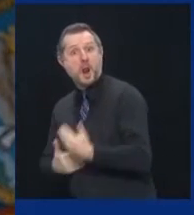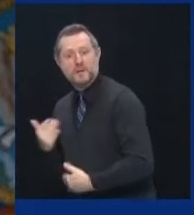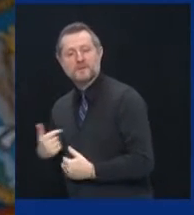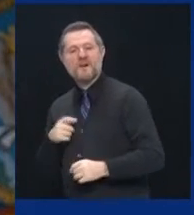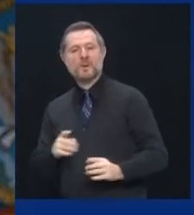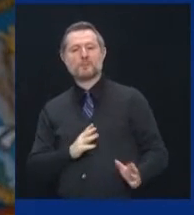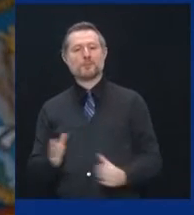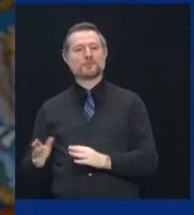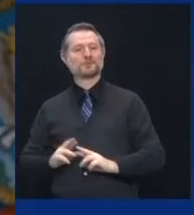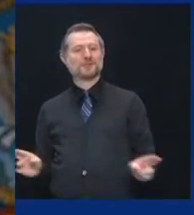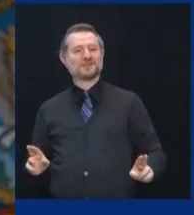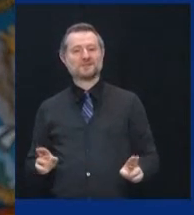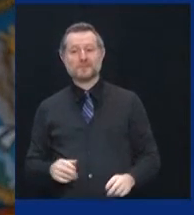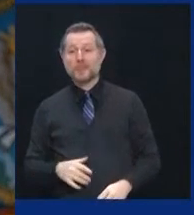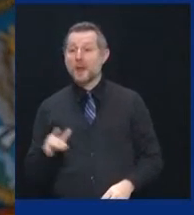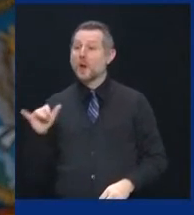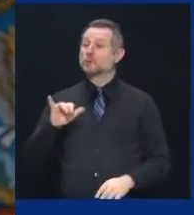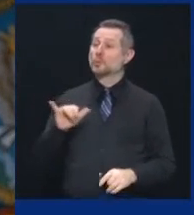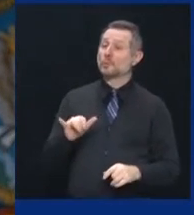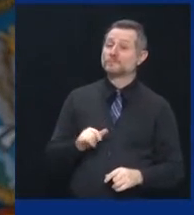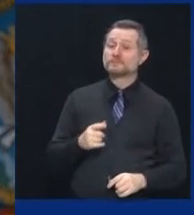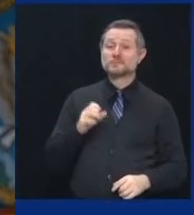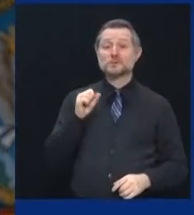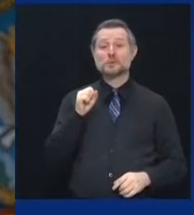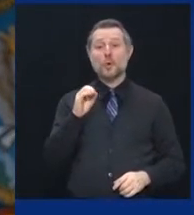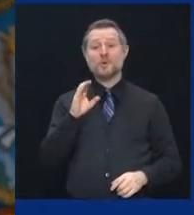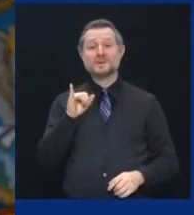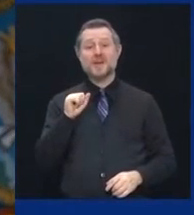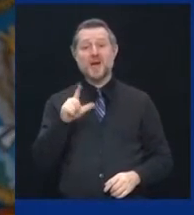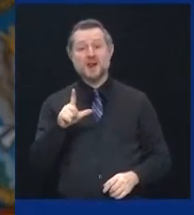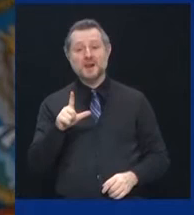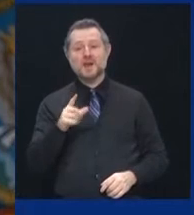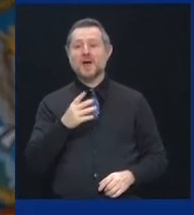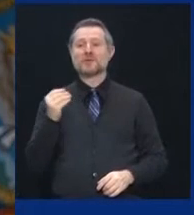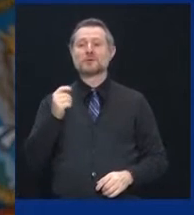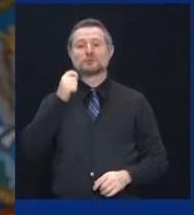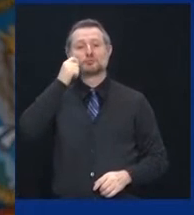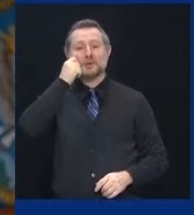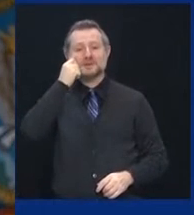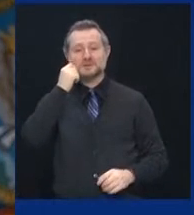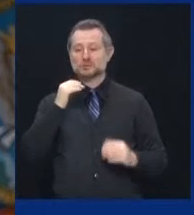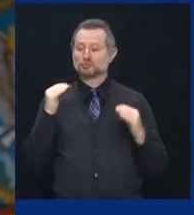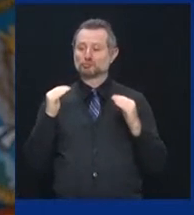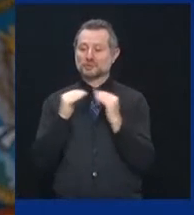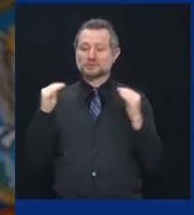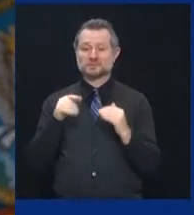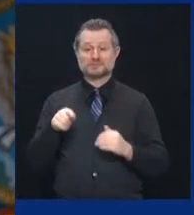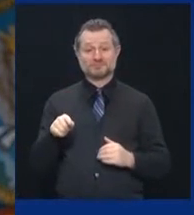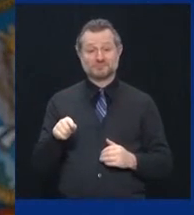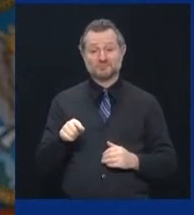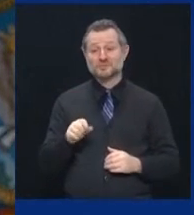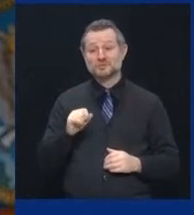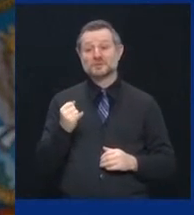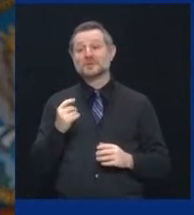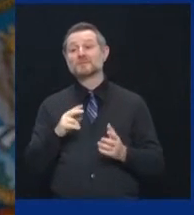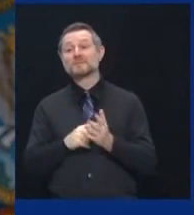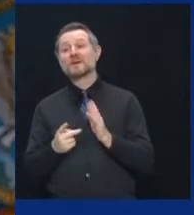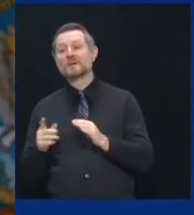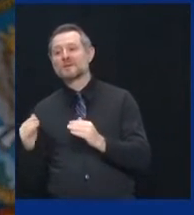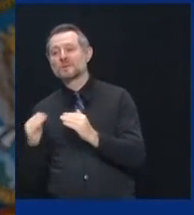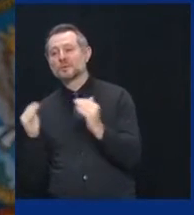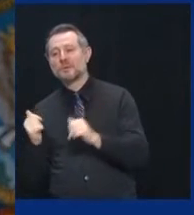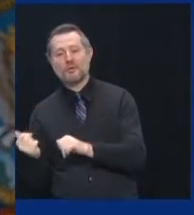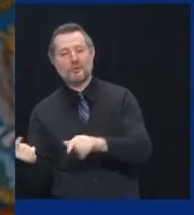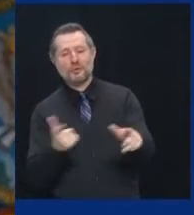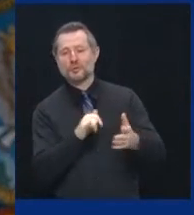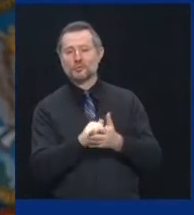bring social and racial justice to the vaccination effort by making vaccines available to all New Yorkers and supplement the private health